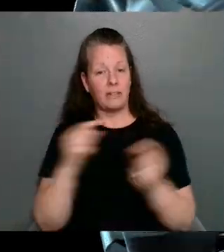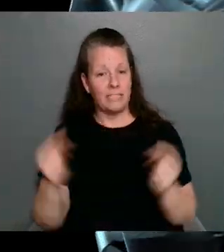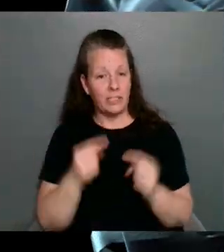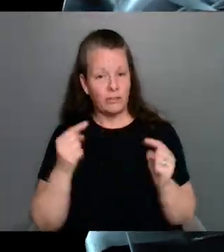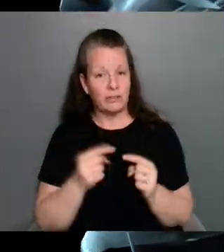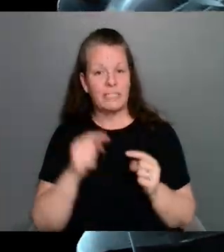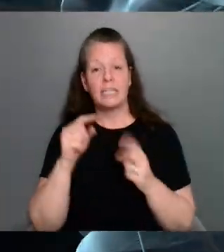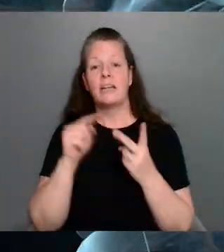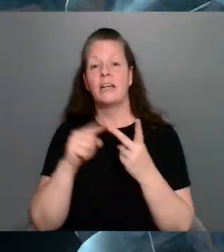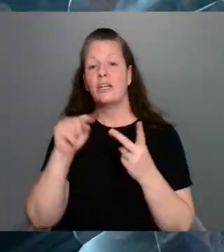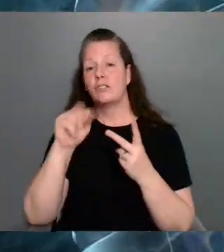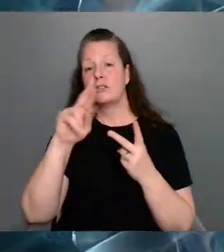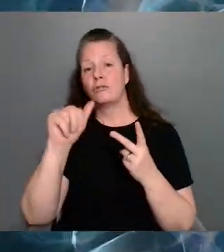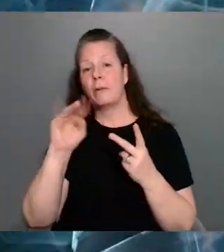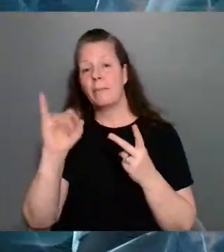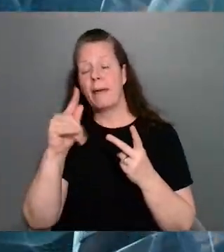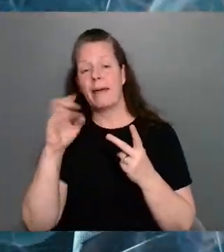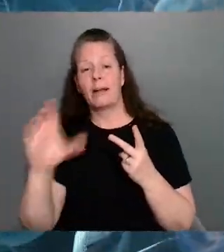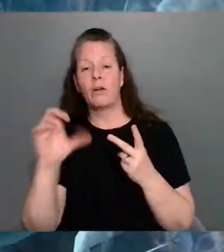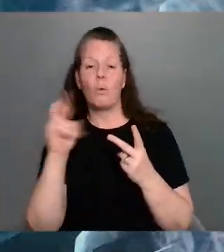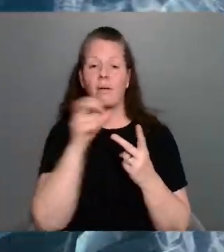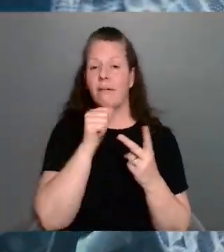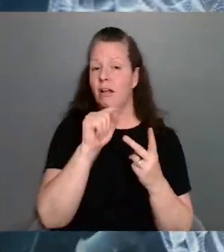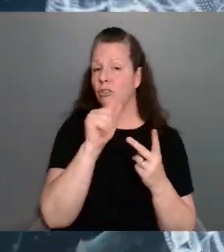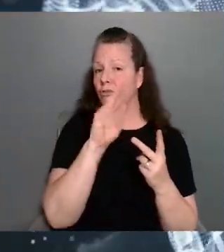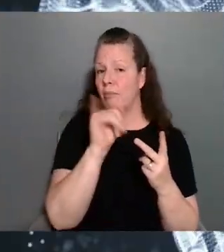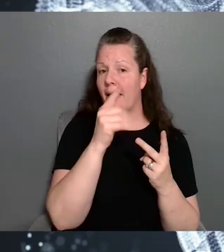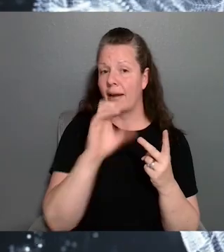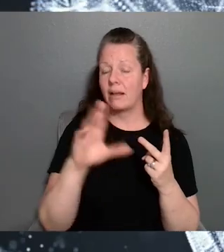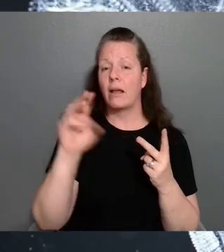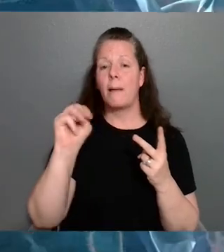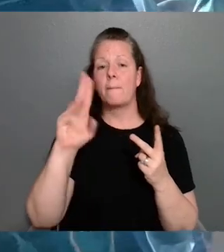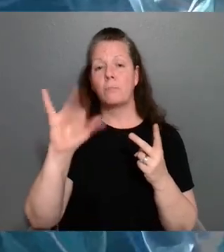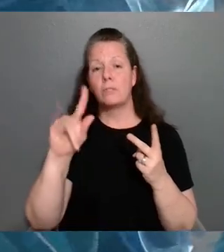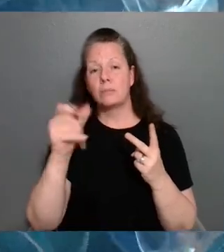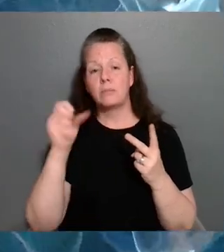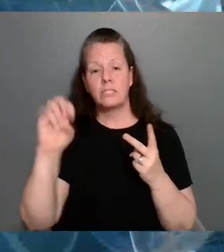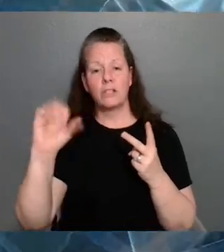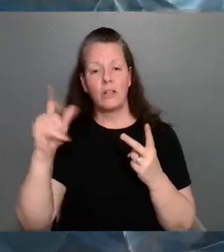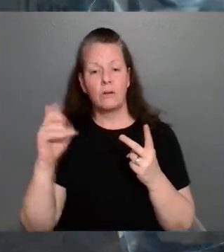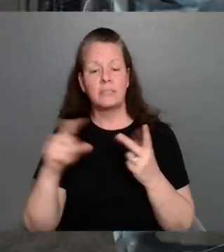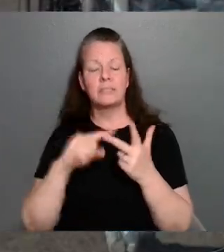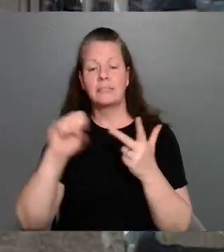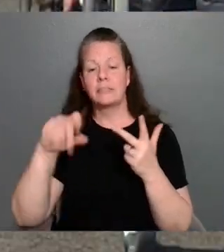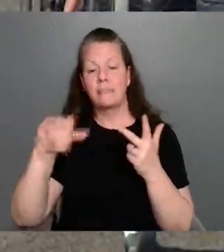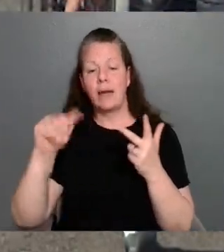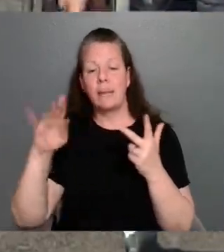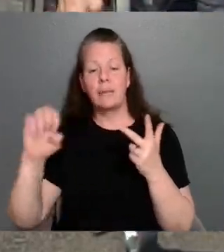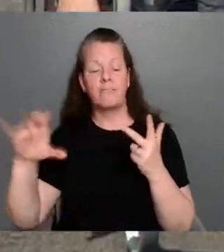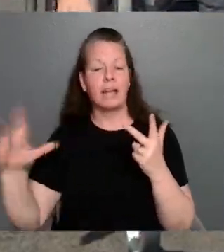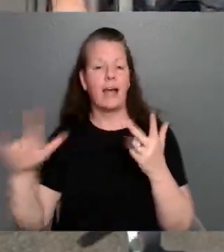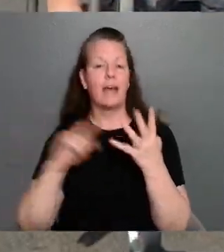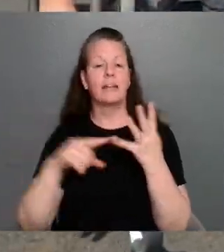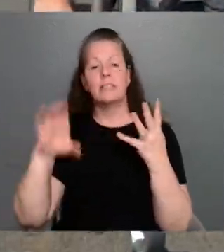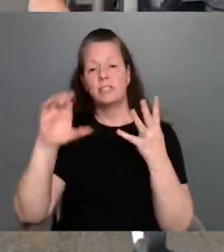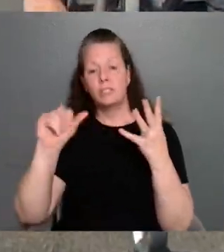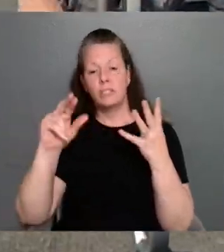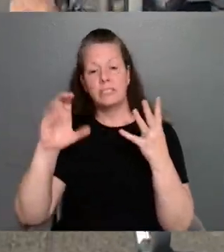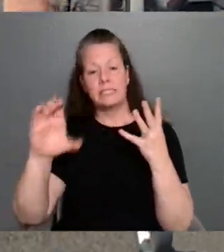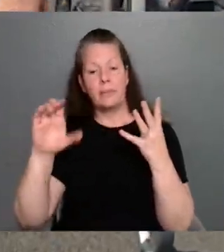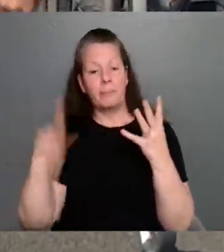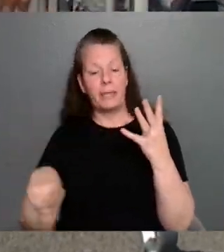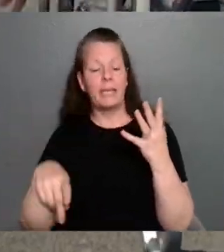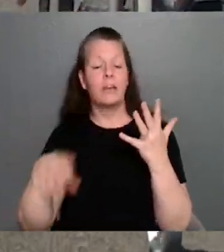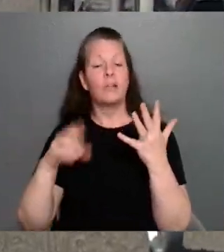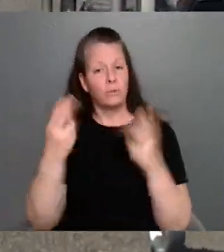or non-traumatic, multiple sclerosis, certain brain injuries, spinal bifida, muscular dystrophy, or cerebral palsy,